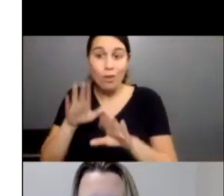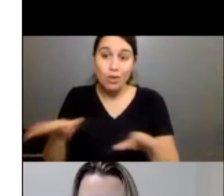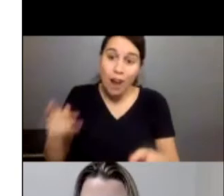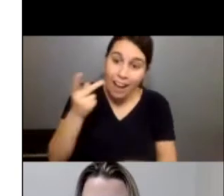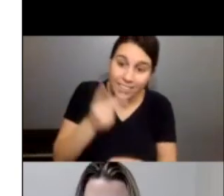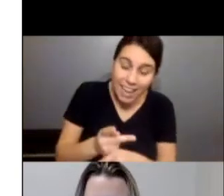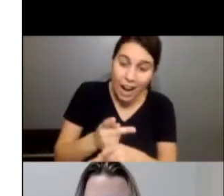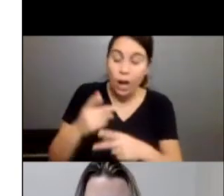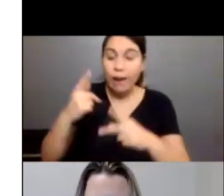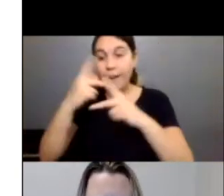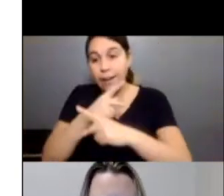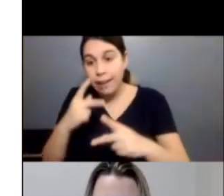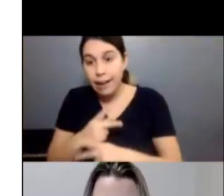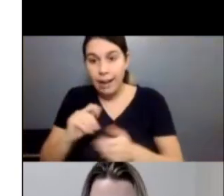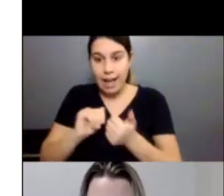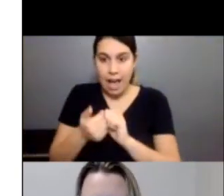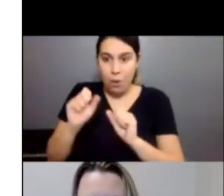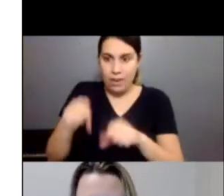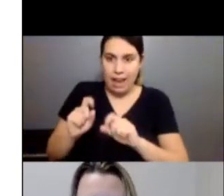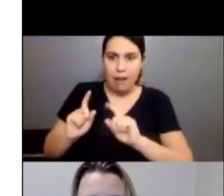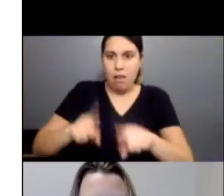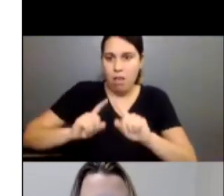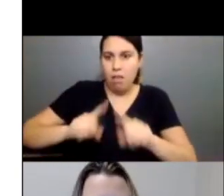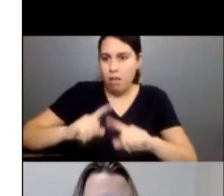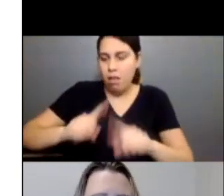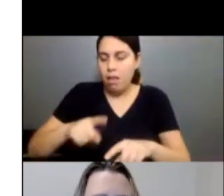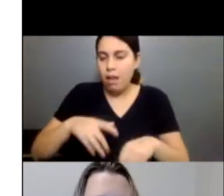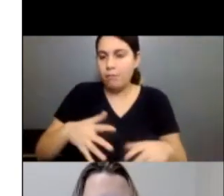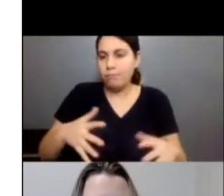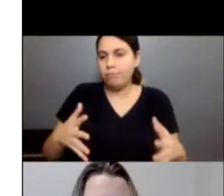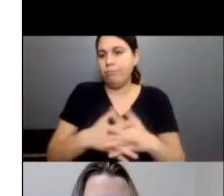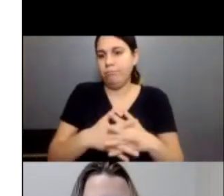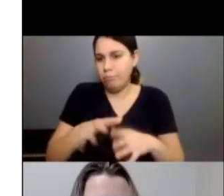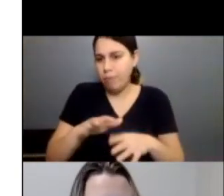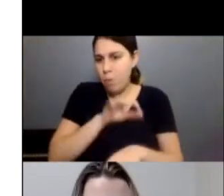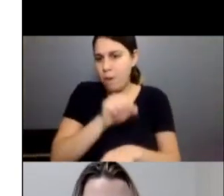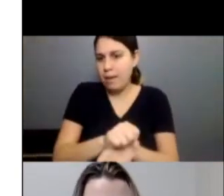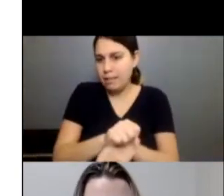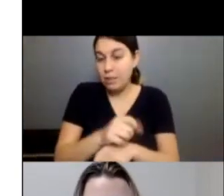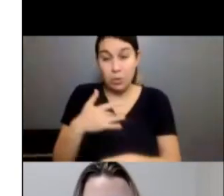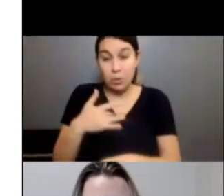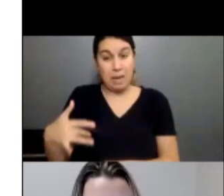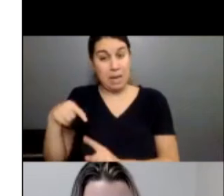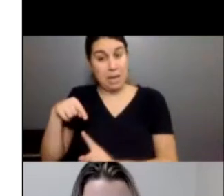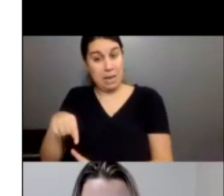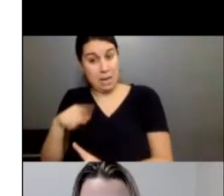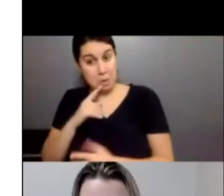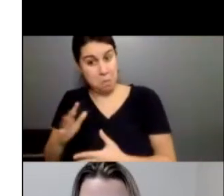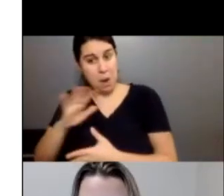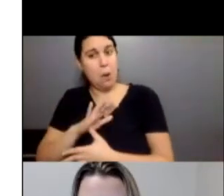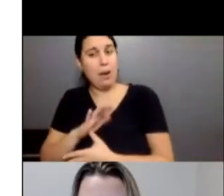make their multiple prenatal appointments. So finding time for therapy often is not a priority or